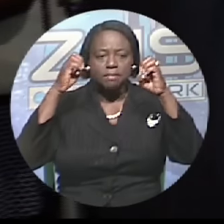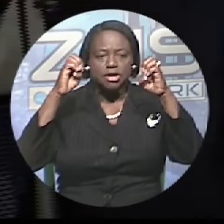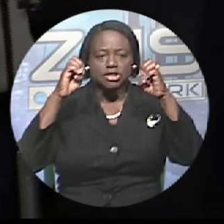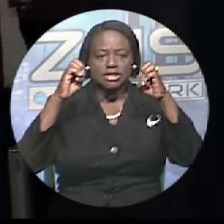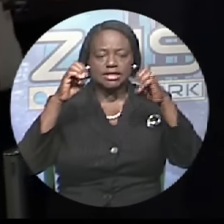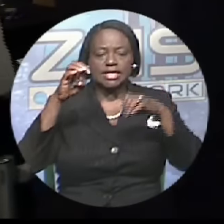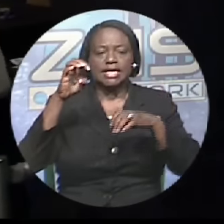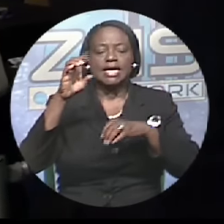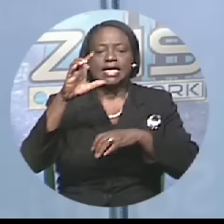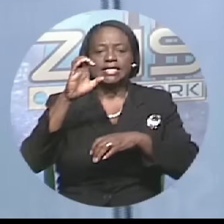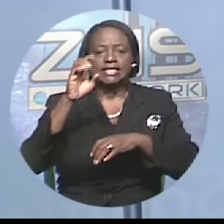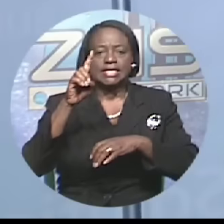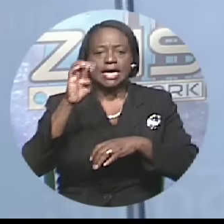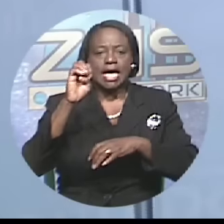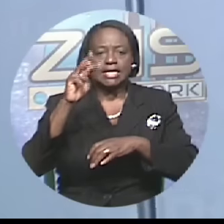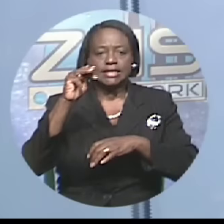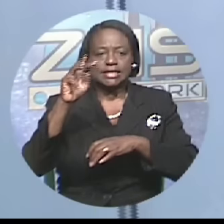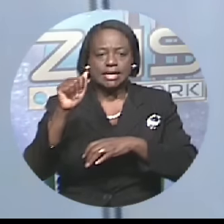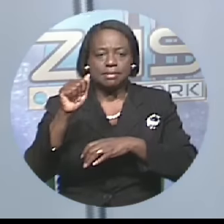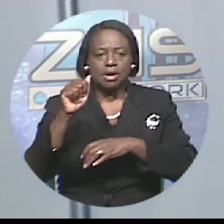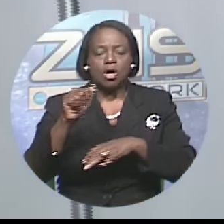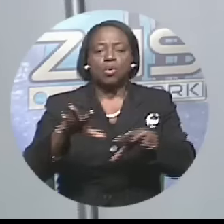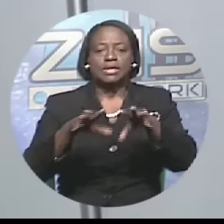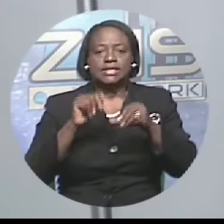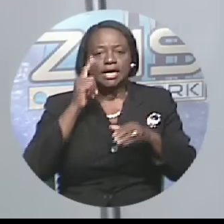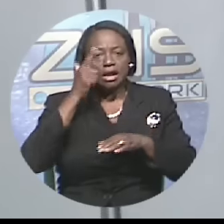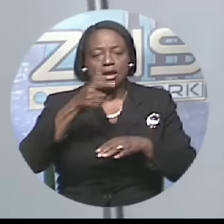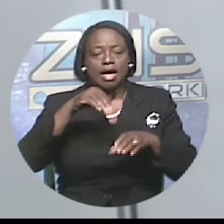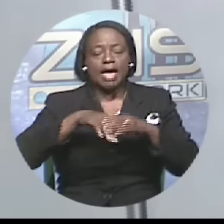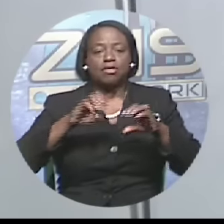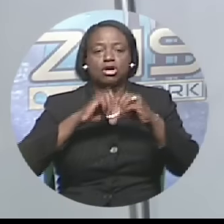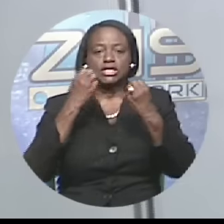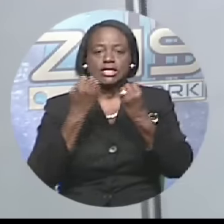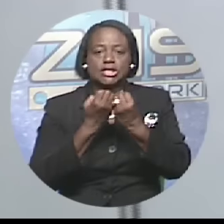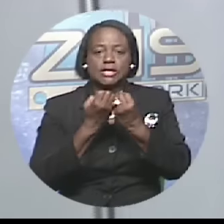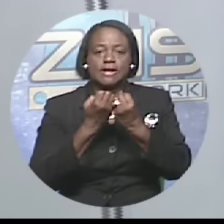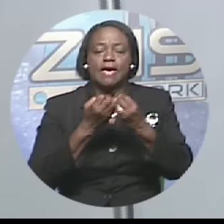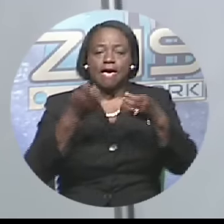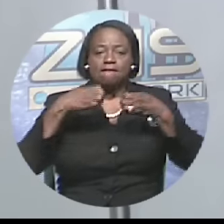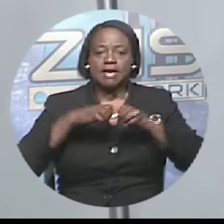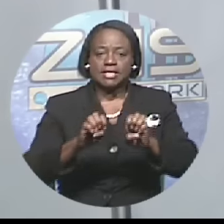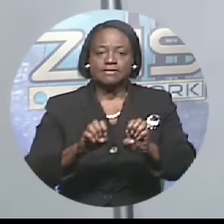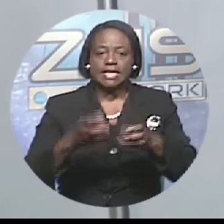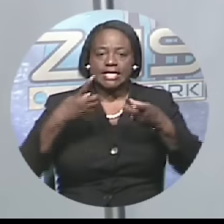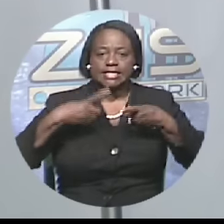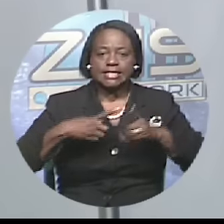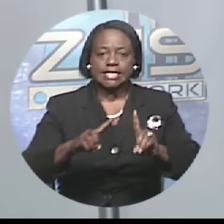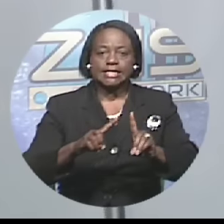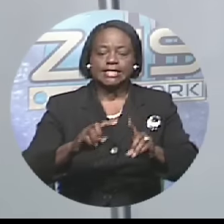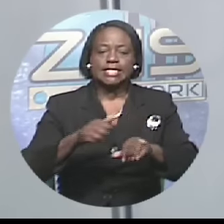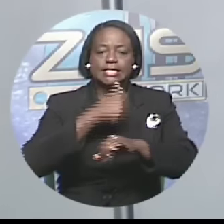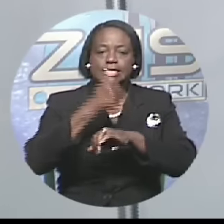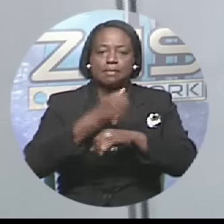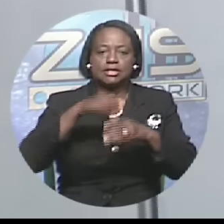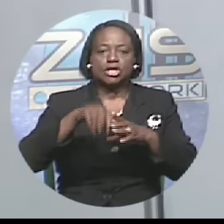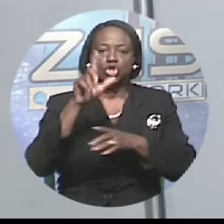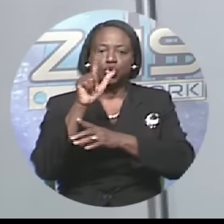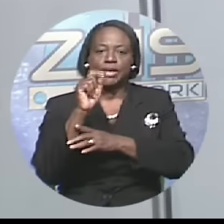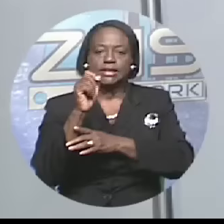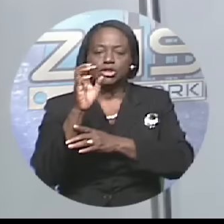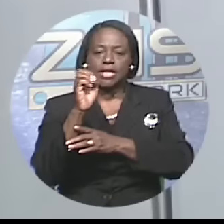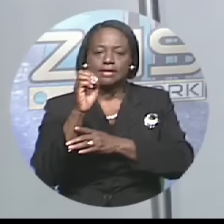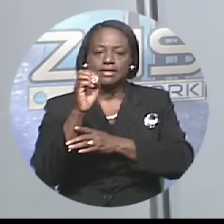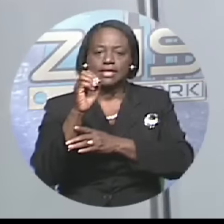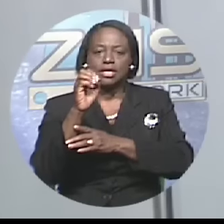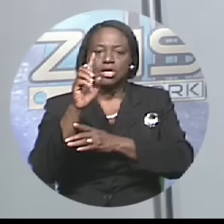conference that will take a retrospective look at the organization's effectiveness since its establishment in 2001 and map the way